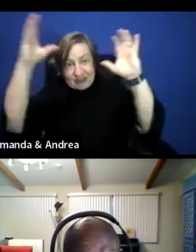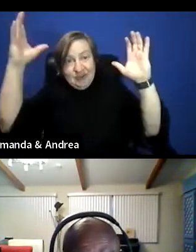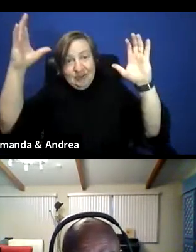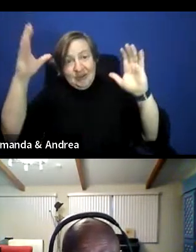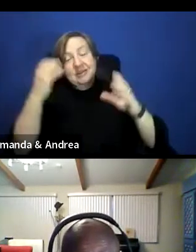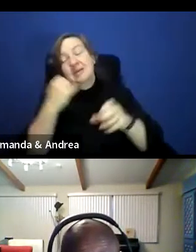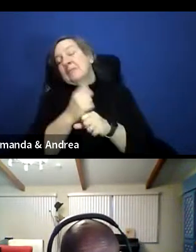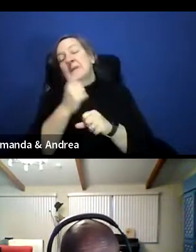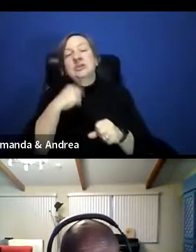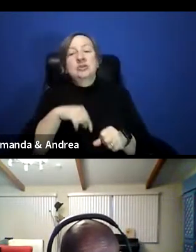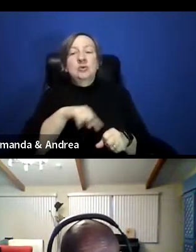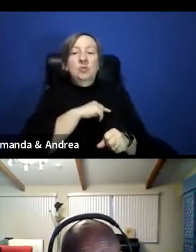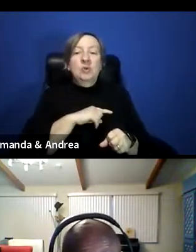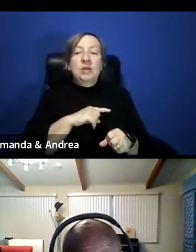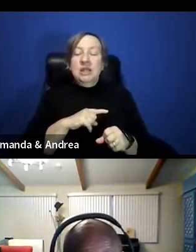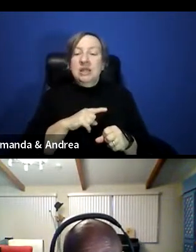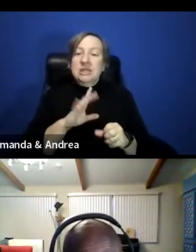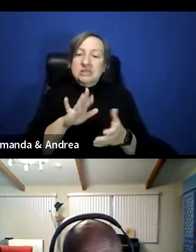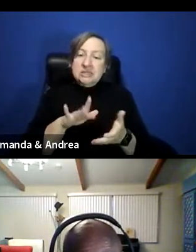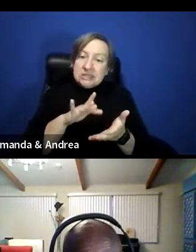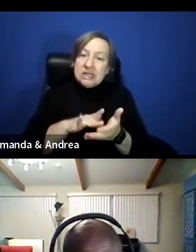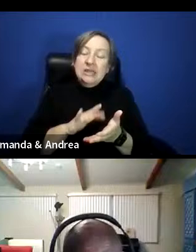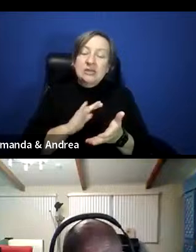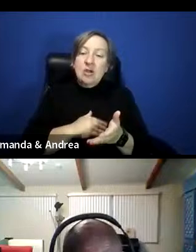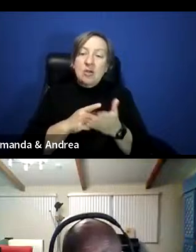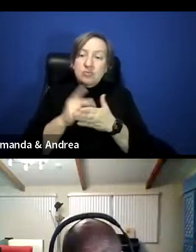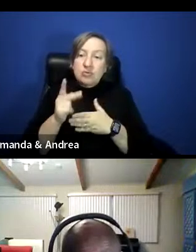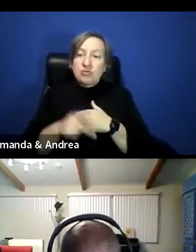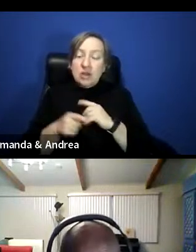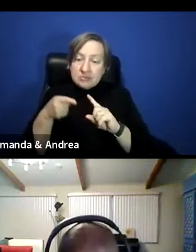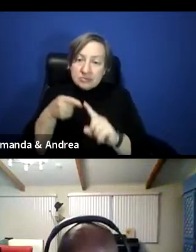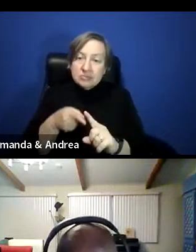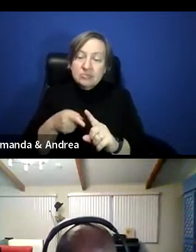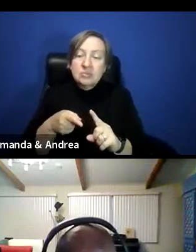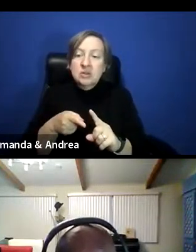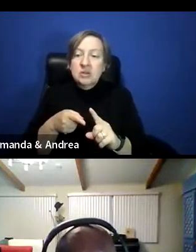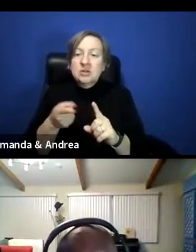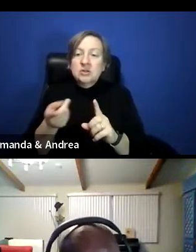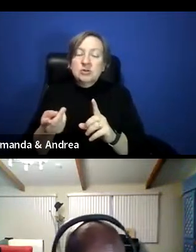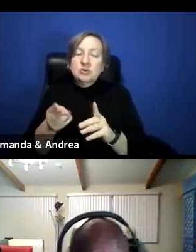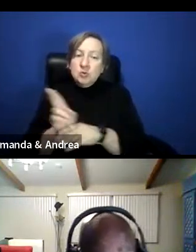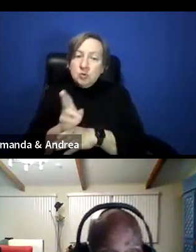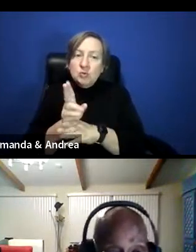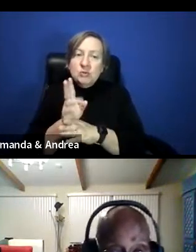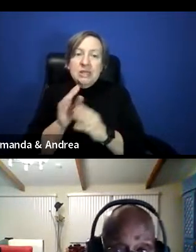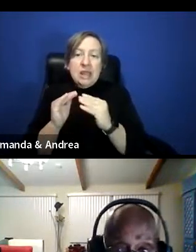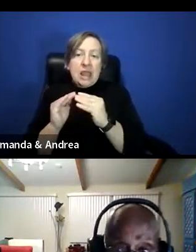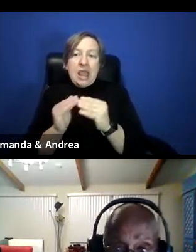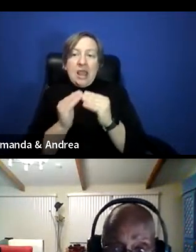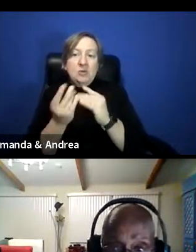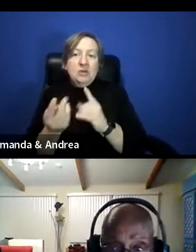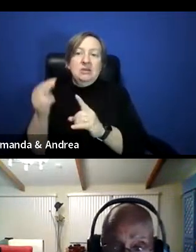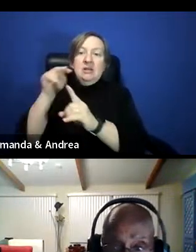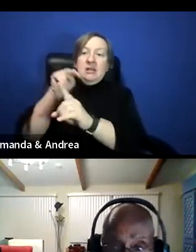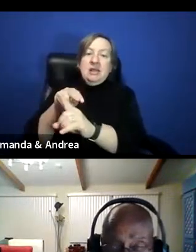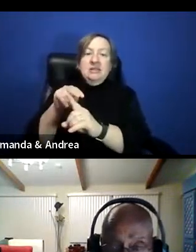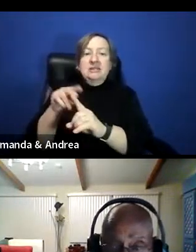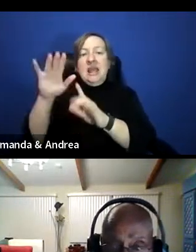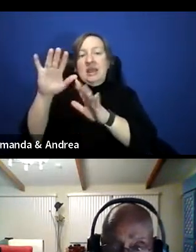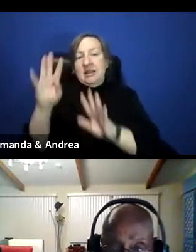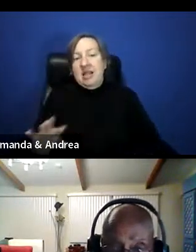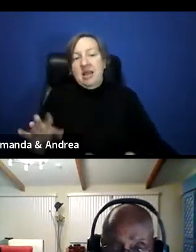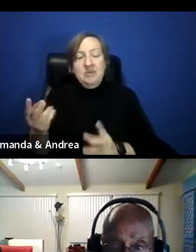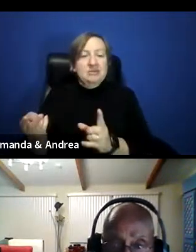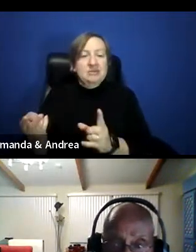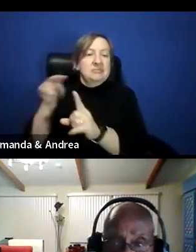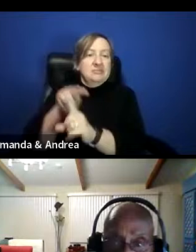we center a program around delivering through an equity lens and through a climate lens, and creating the